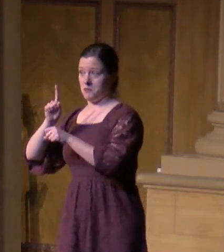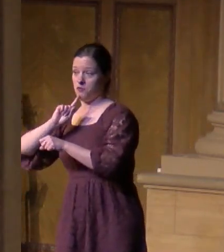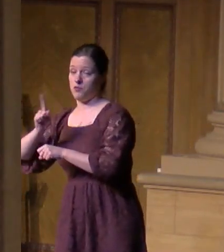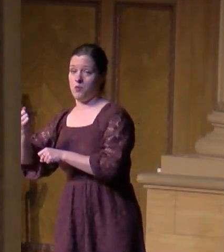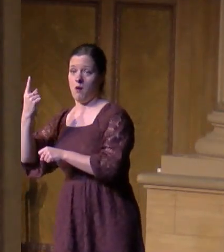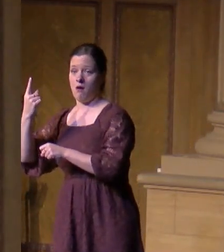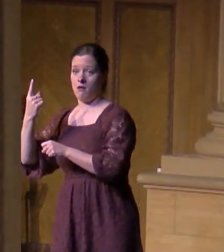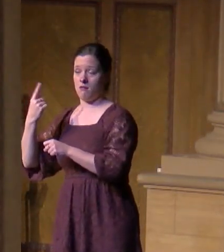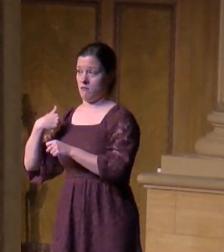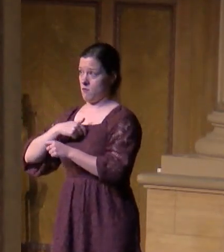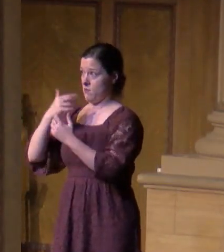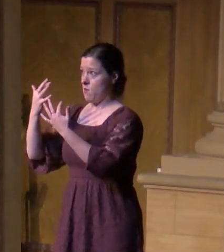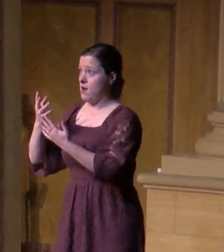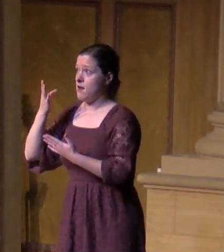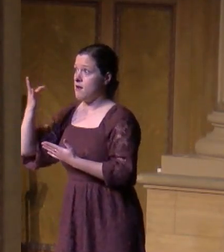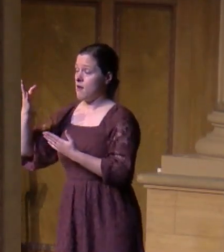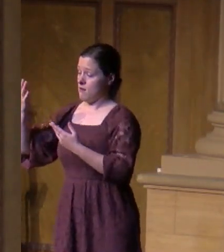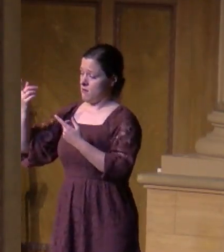one that we've been waiting for